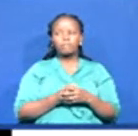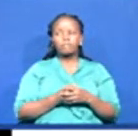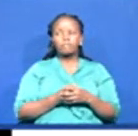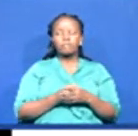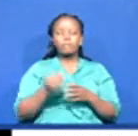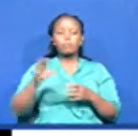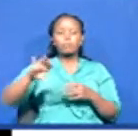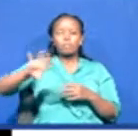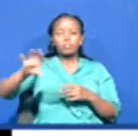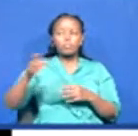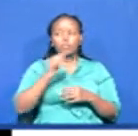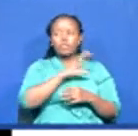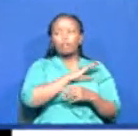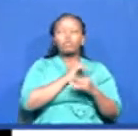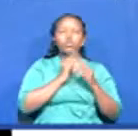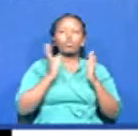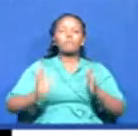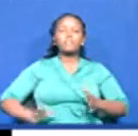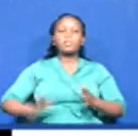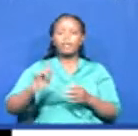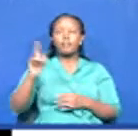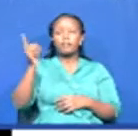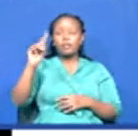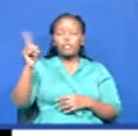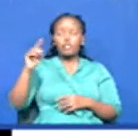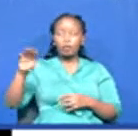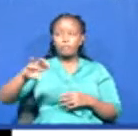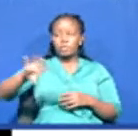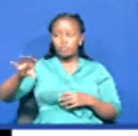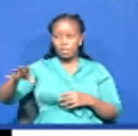County Commissioner for Nairobi County.